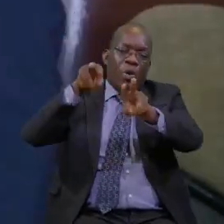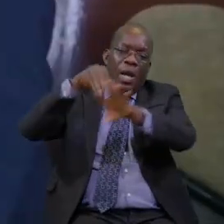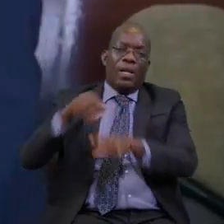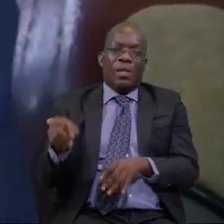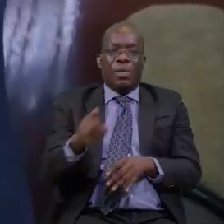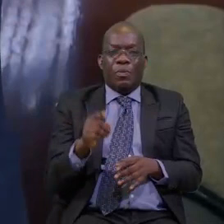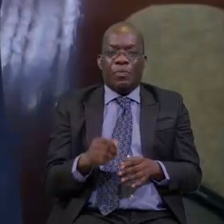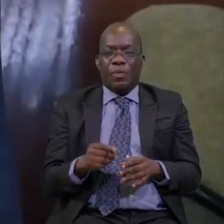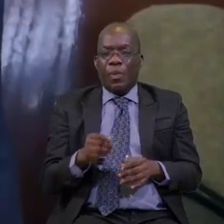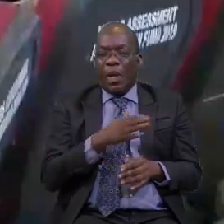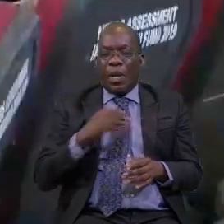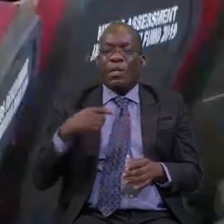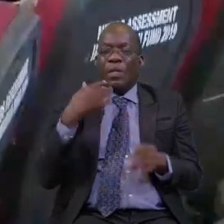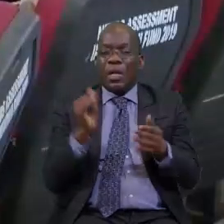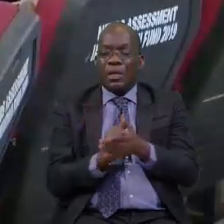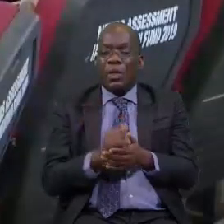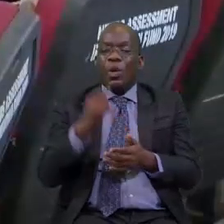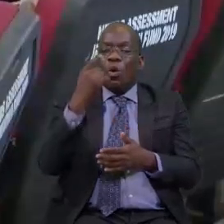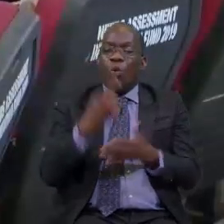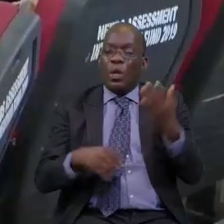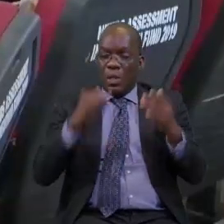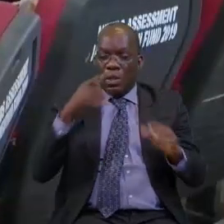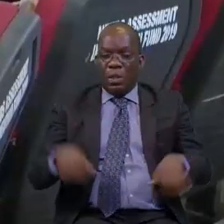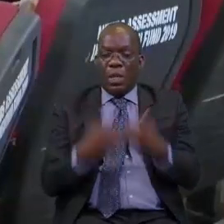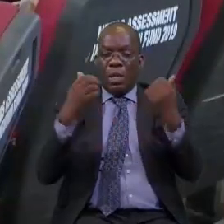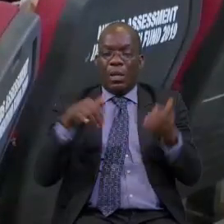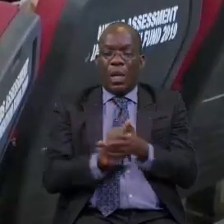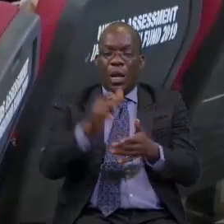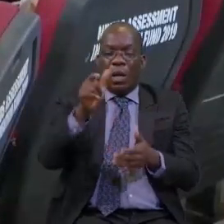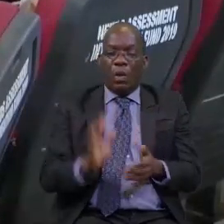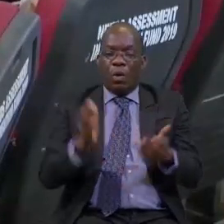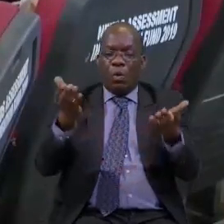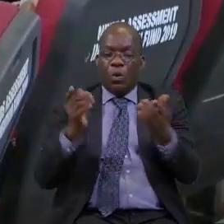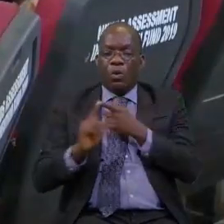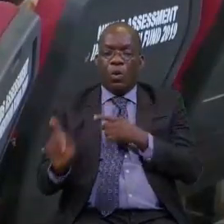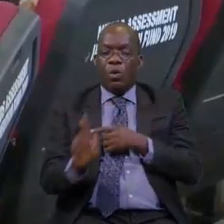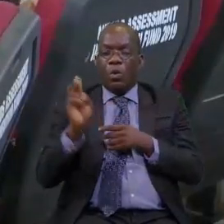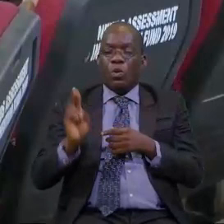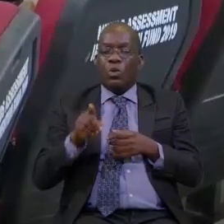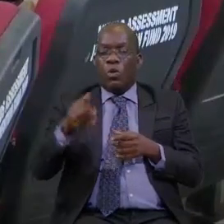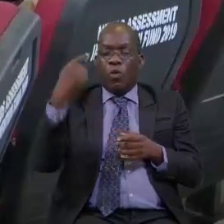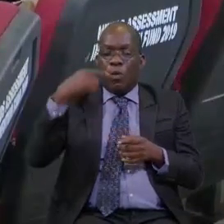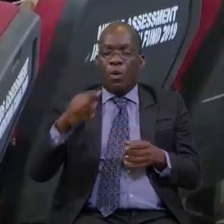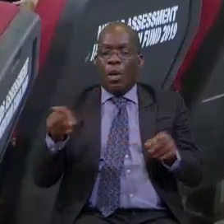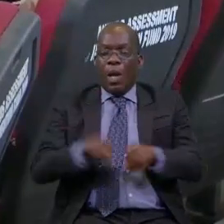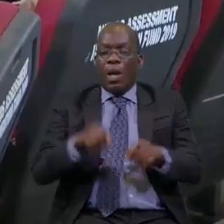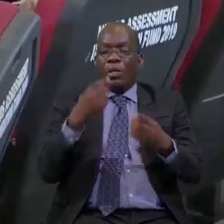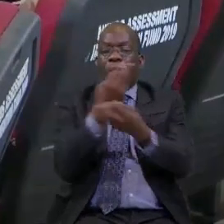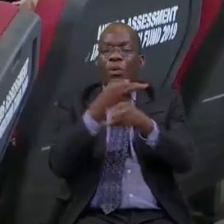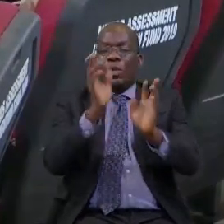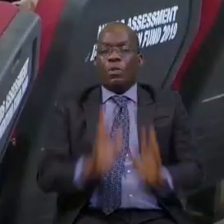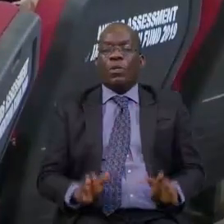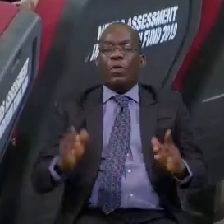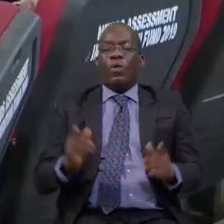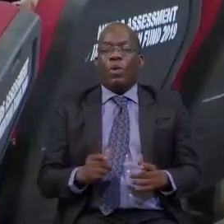that God wants to use you as a redemptive contact for them, and you have sympathy on them?